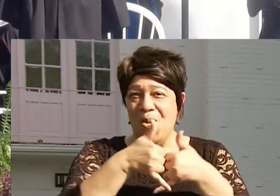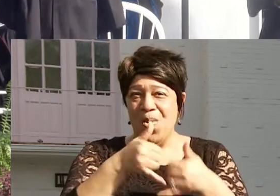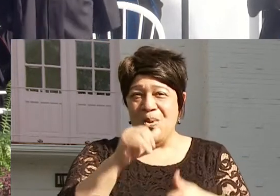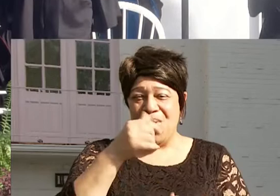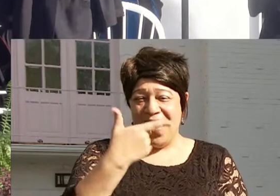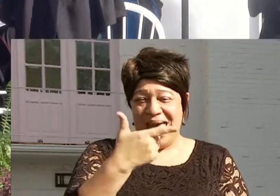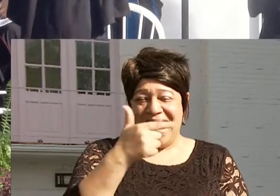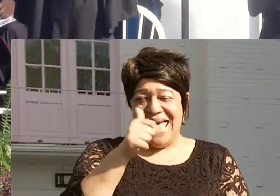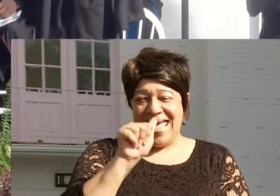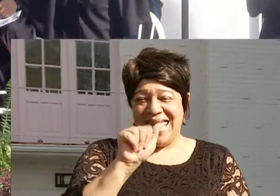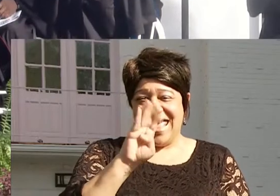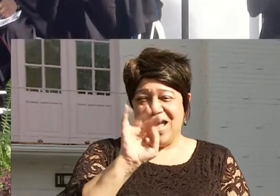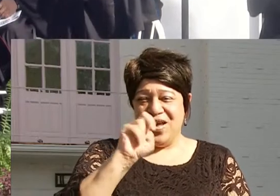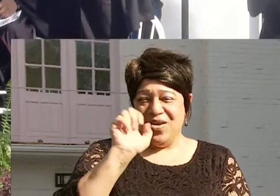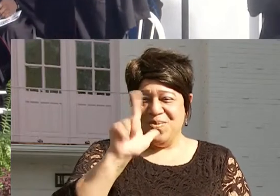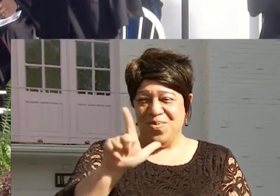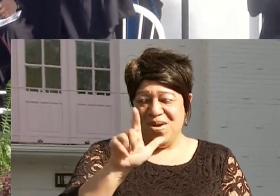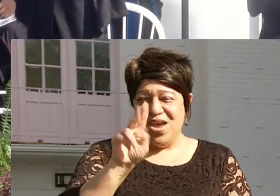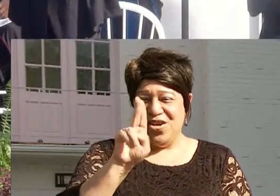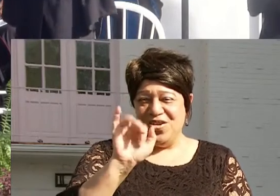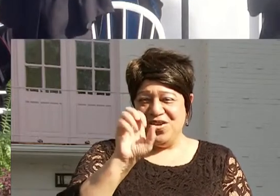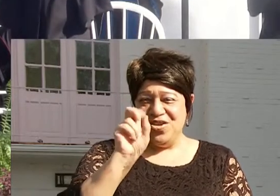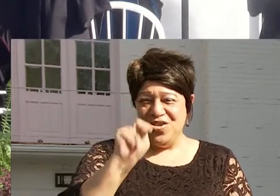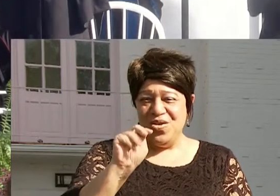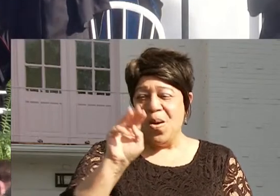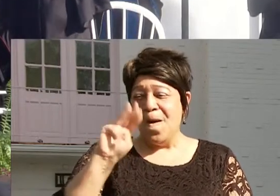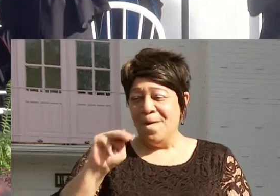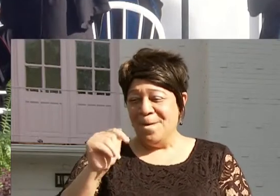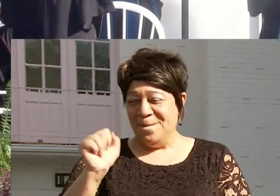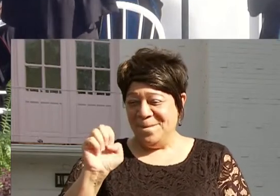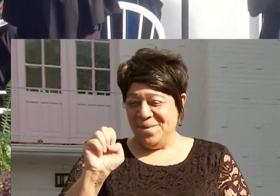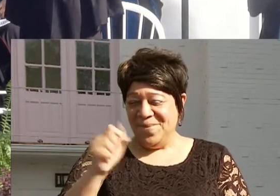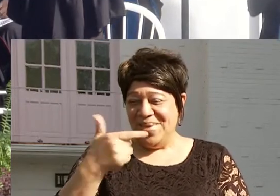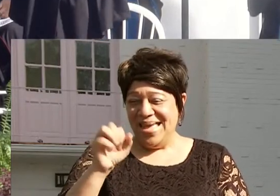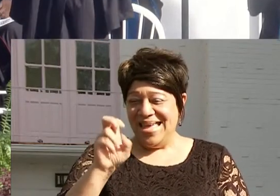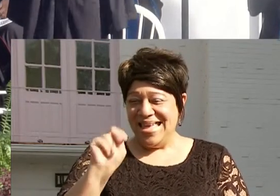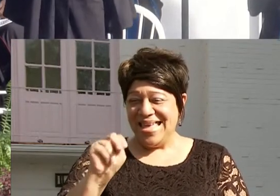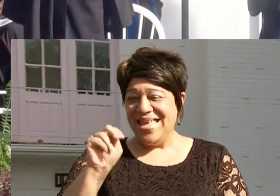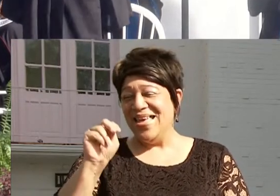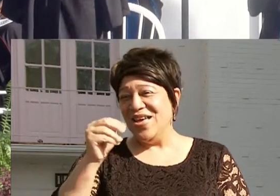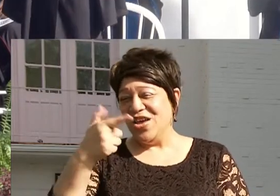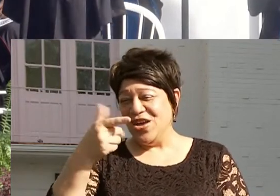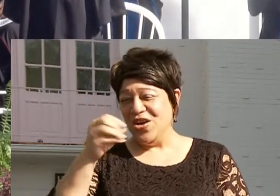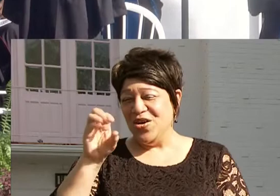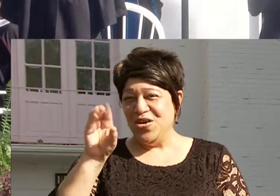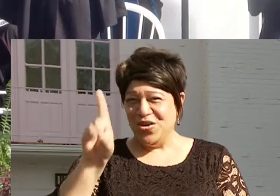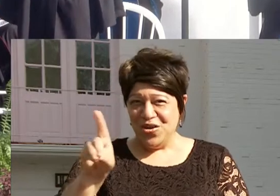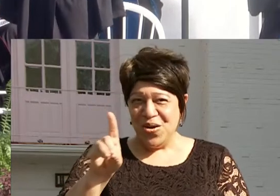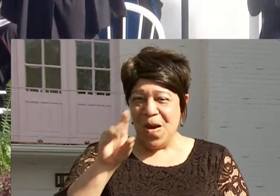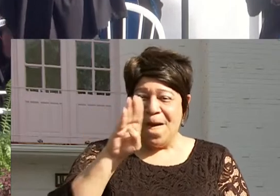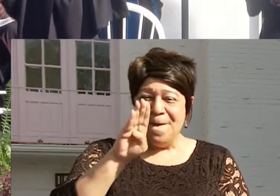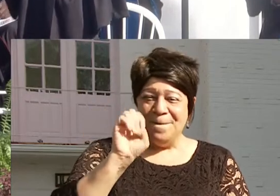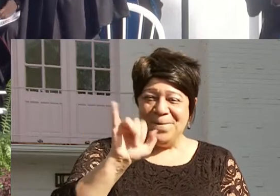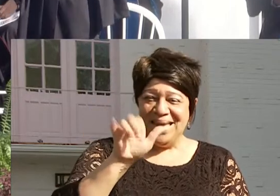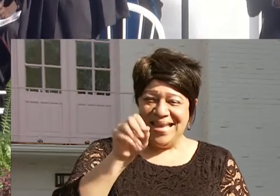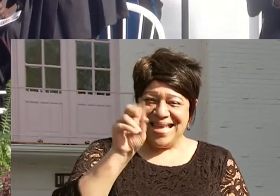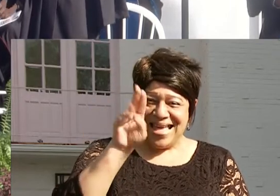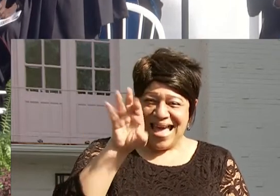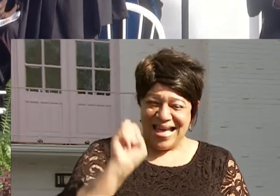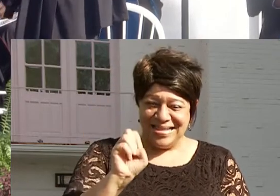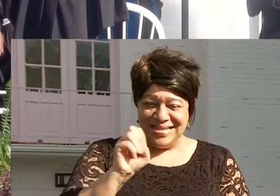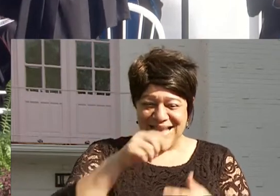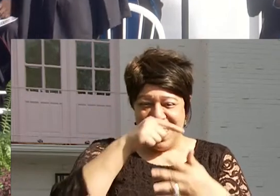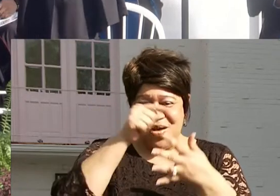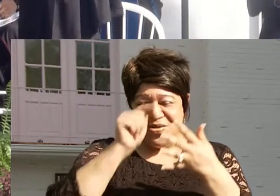Gabrielle Union, Megan Good, Beyonce, Eve, Halle Berry, Kimberly